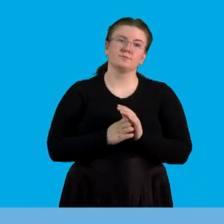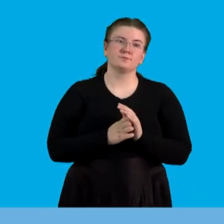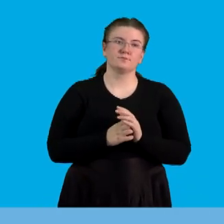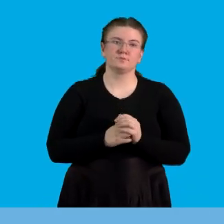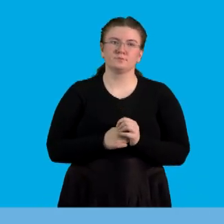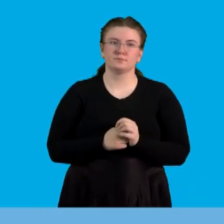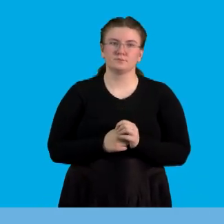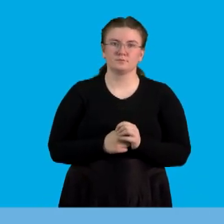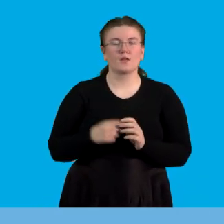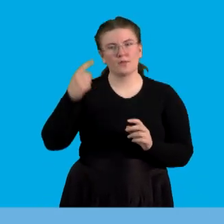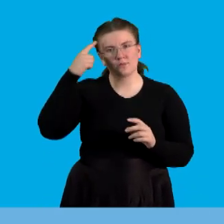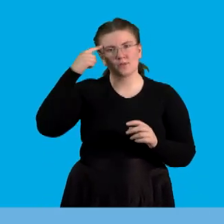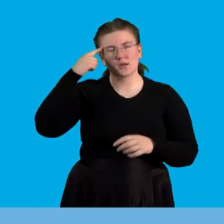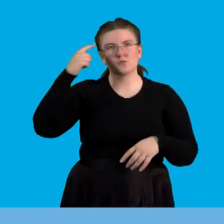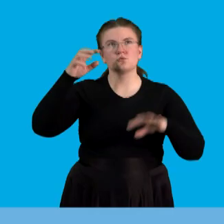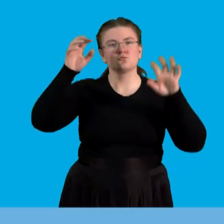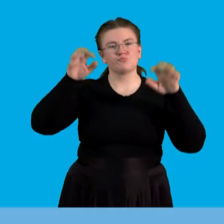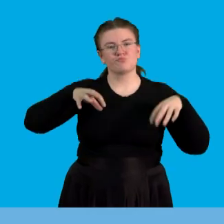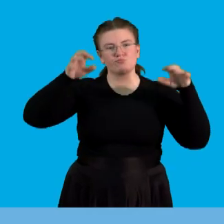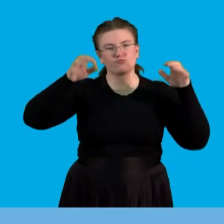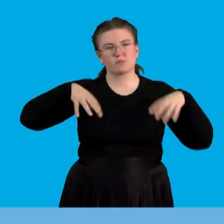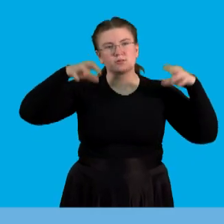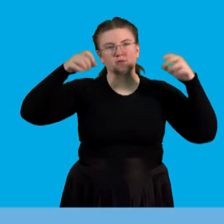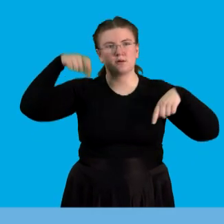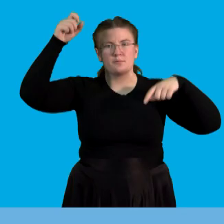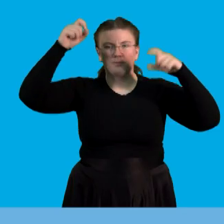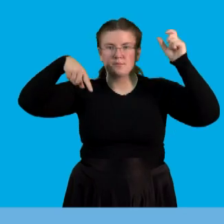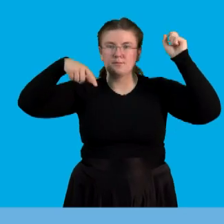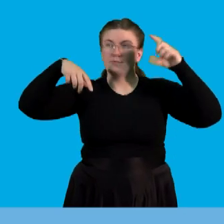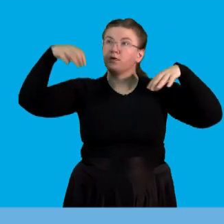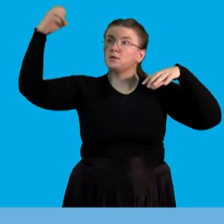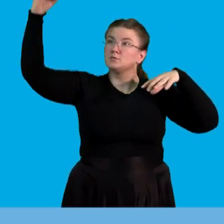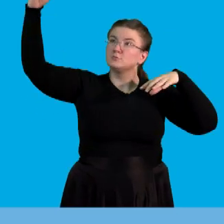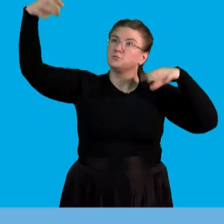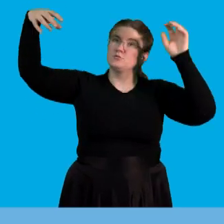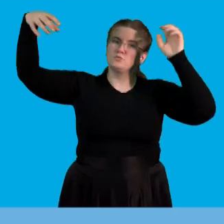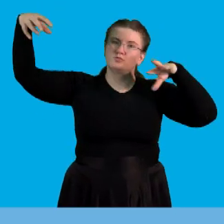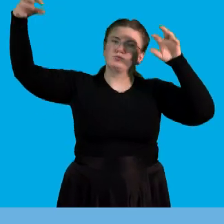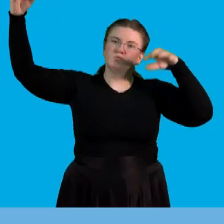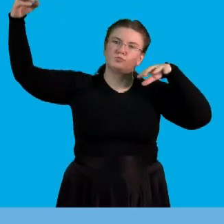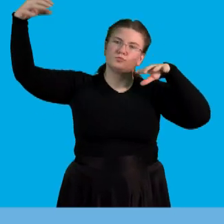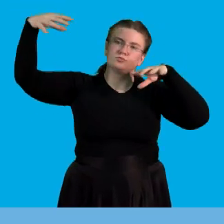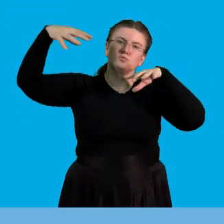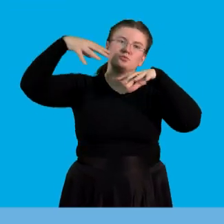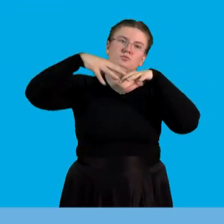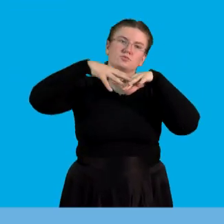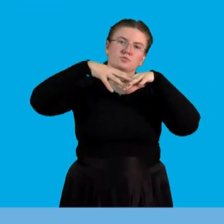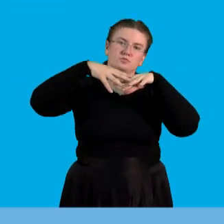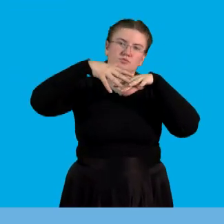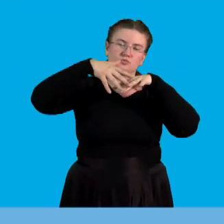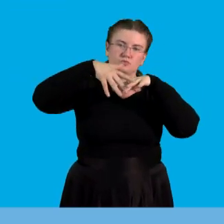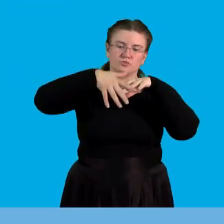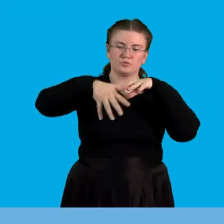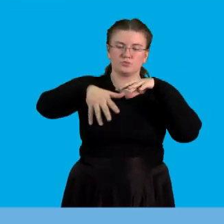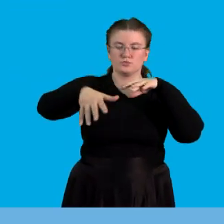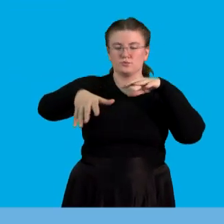we can also think of the raindrops. So light from the sun enters the raindrops and refracts. Remember, refraction, that's now the bending